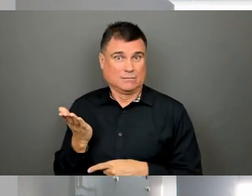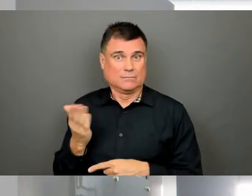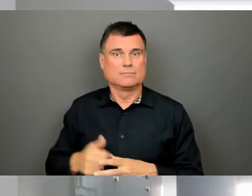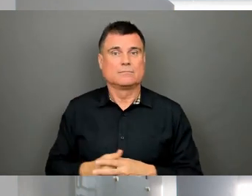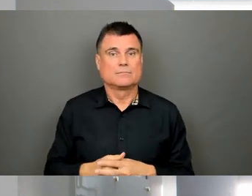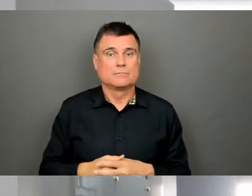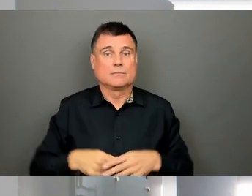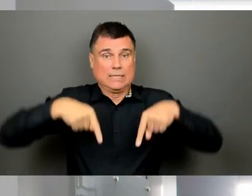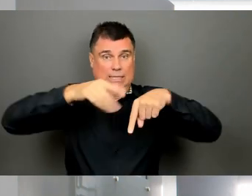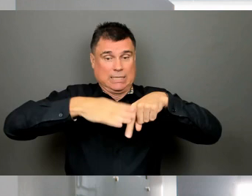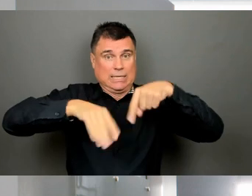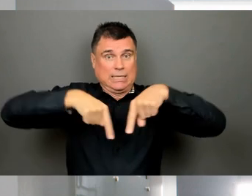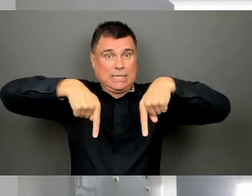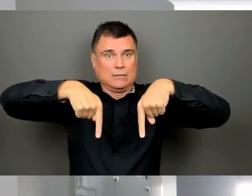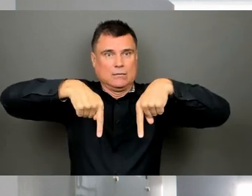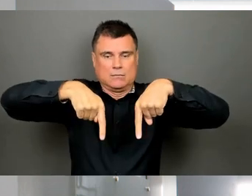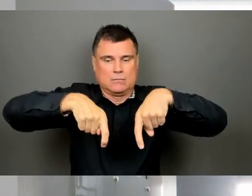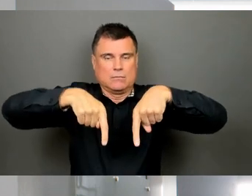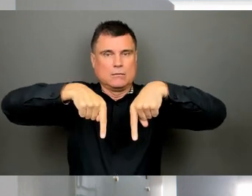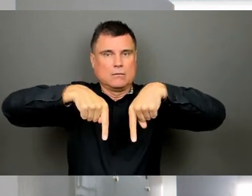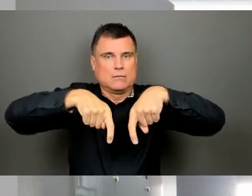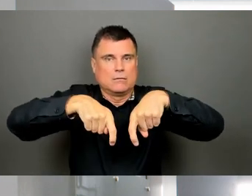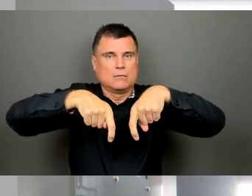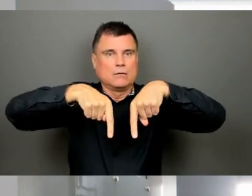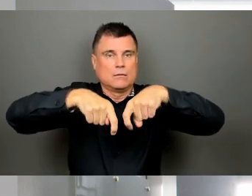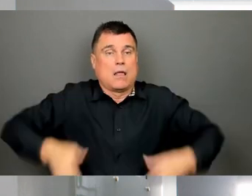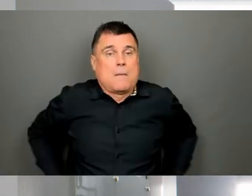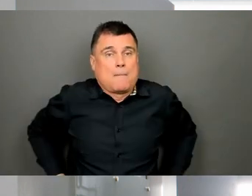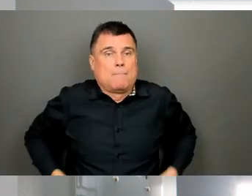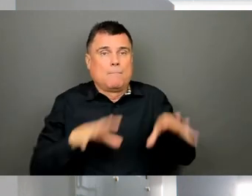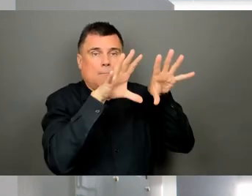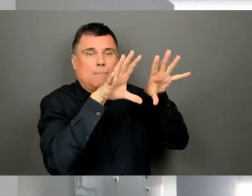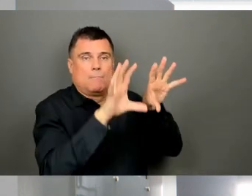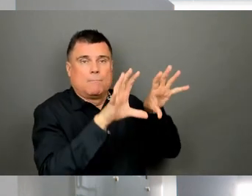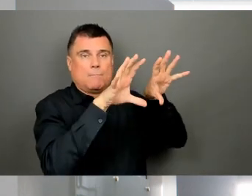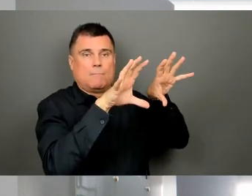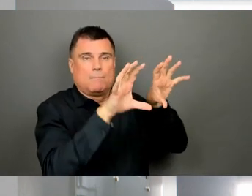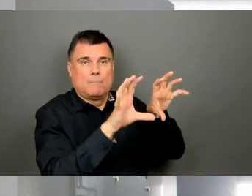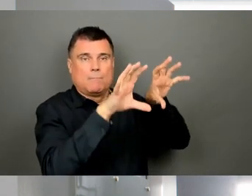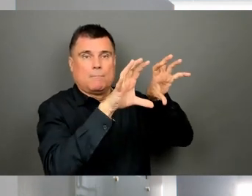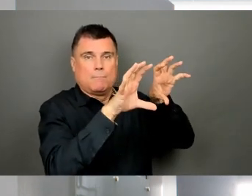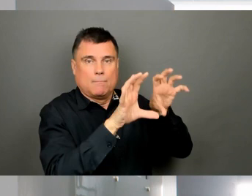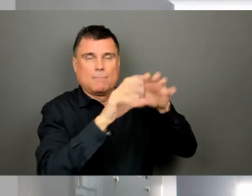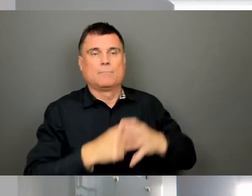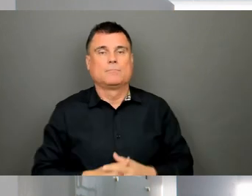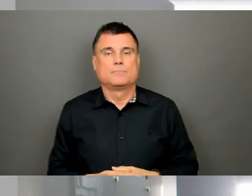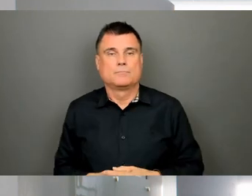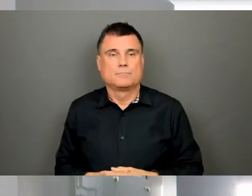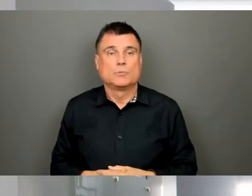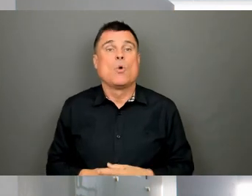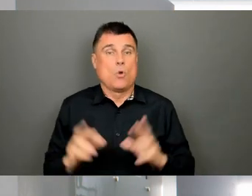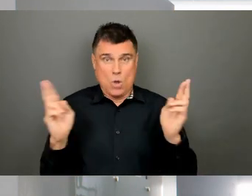Like this. So your arms, your knees are kind of pushing forward, and your bum is sinking down. All right, so back to the center.